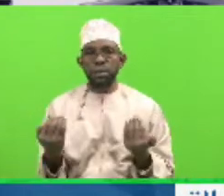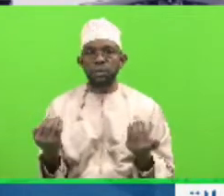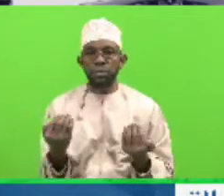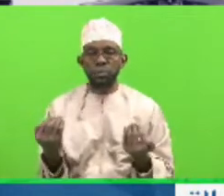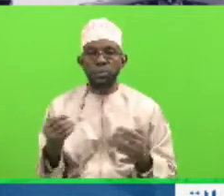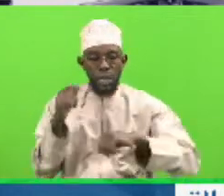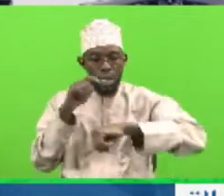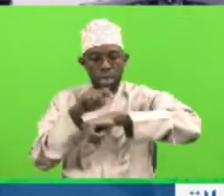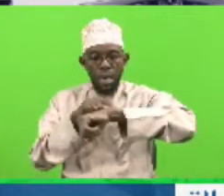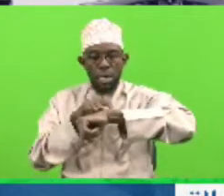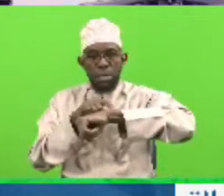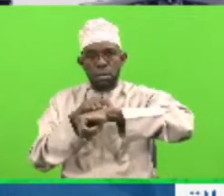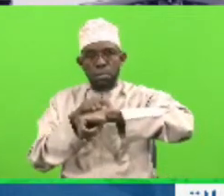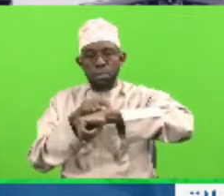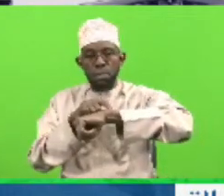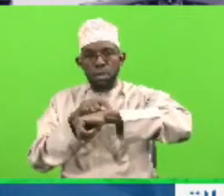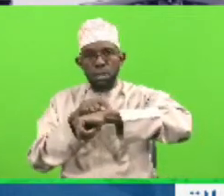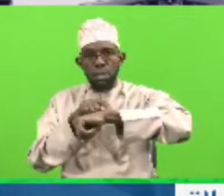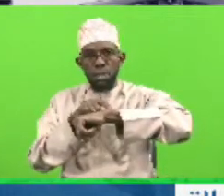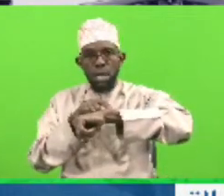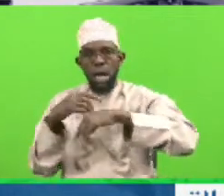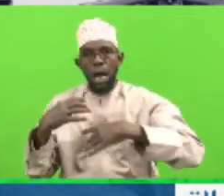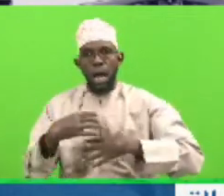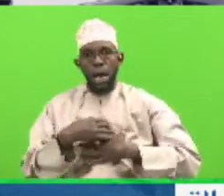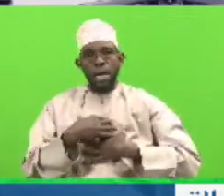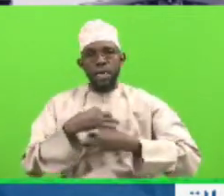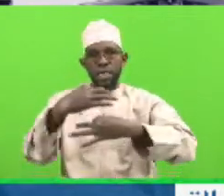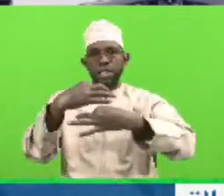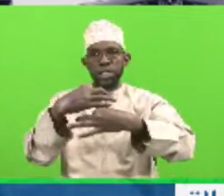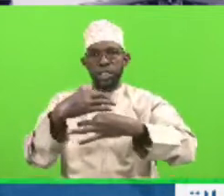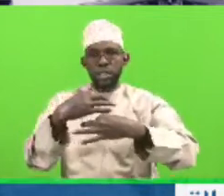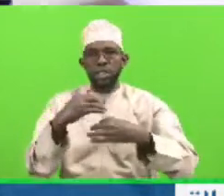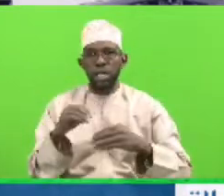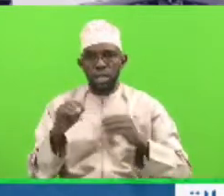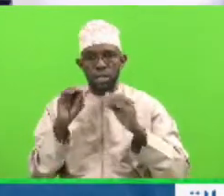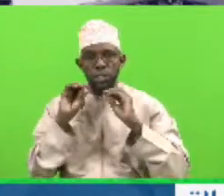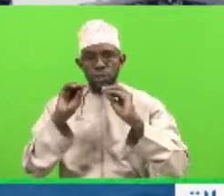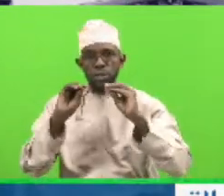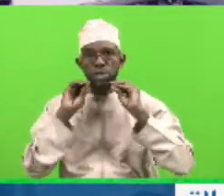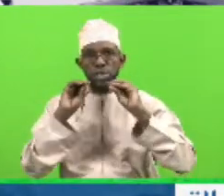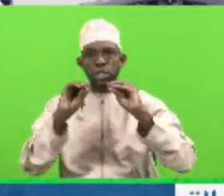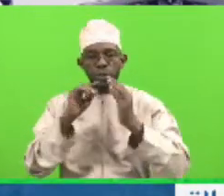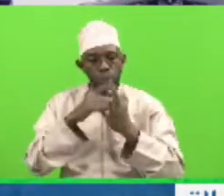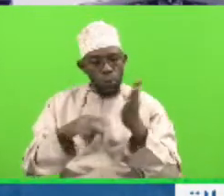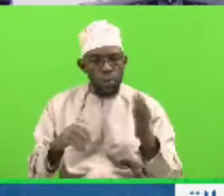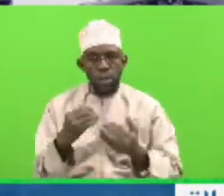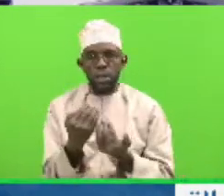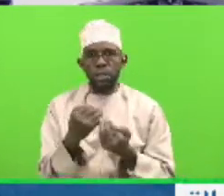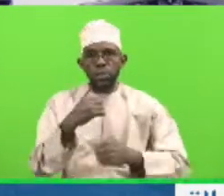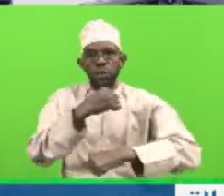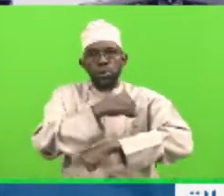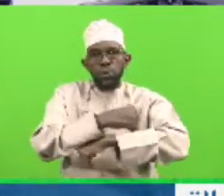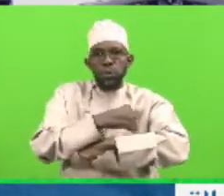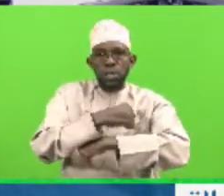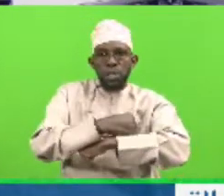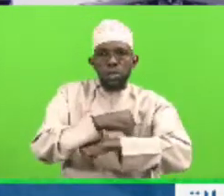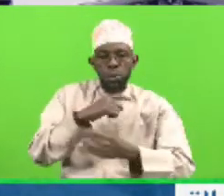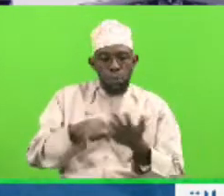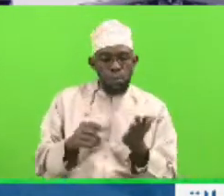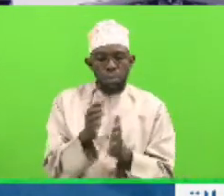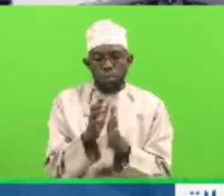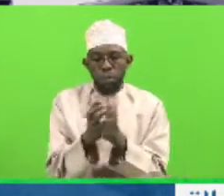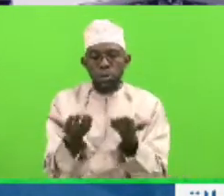It is time we took interest in what our children are being taught in schools and what